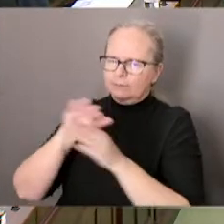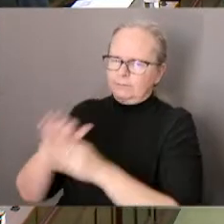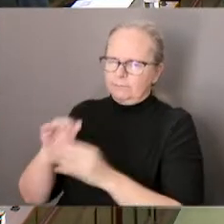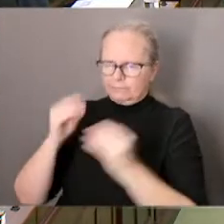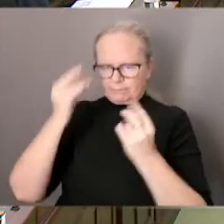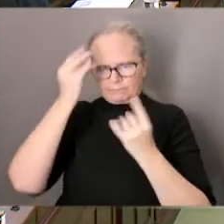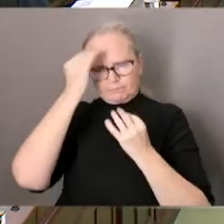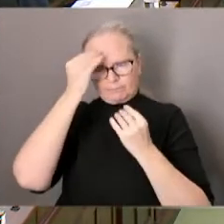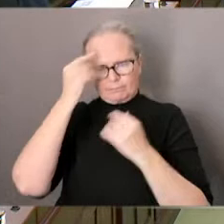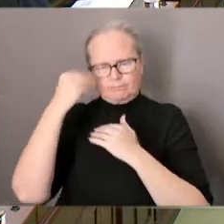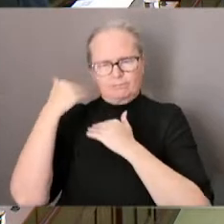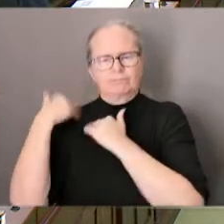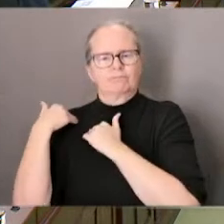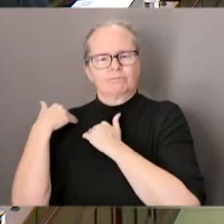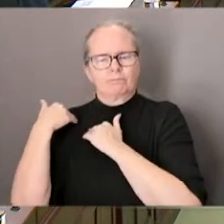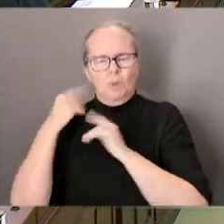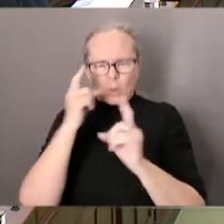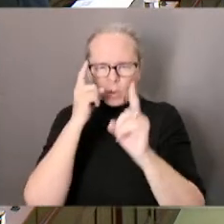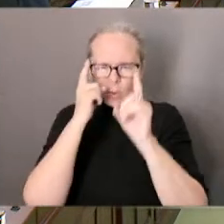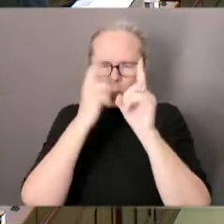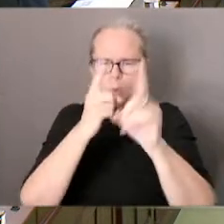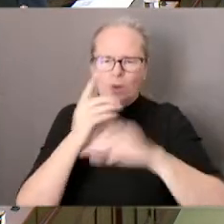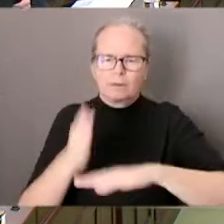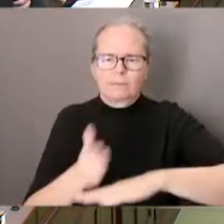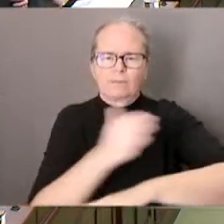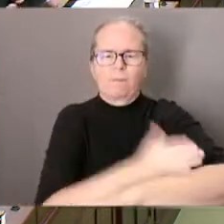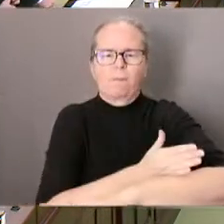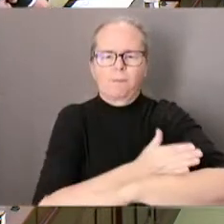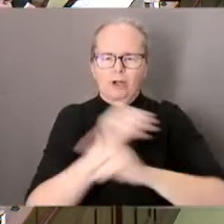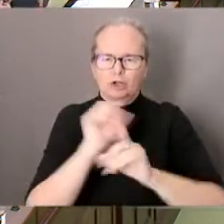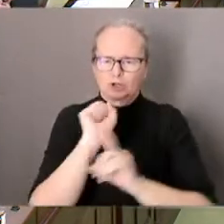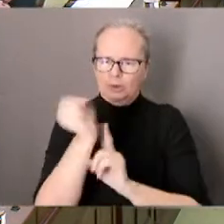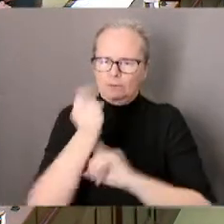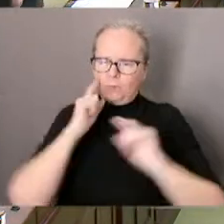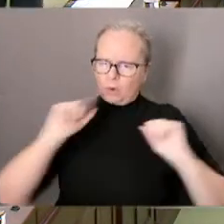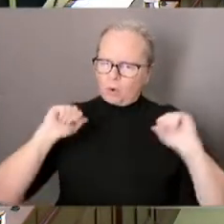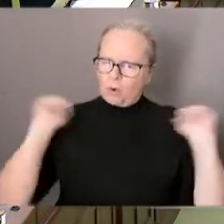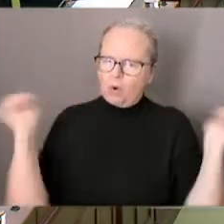improve the condition of all please be seated